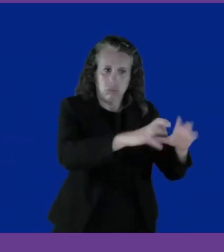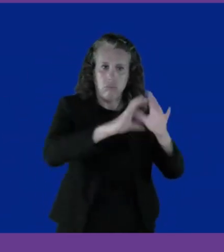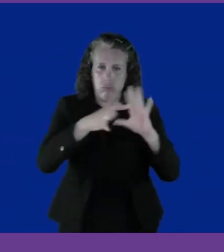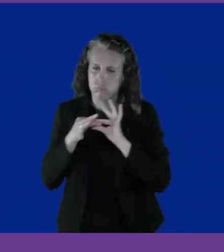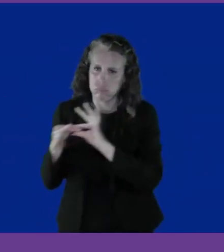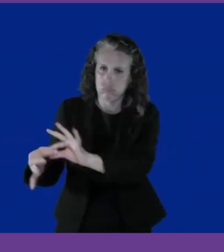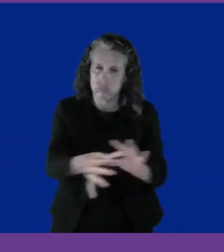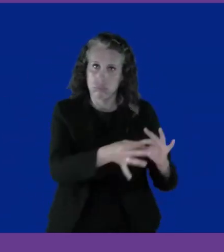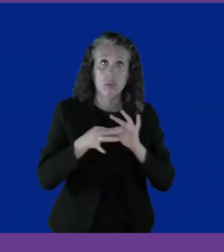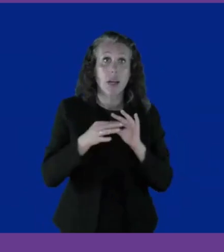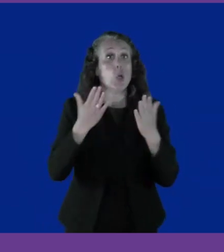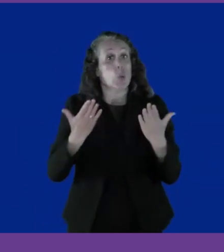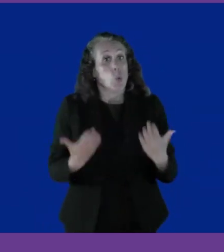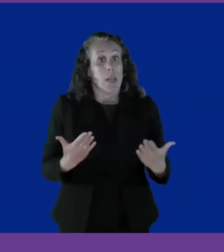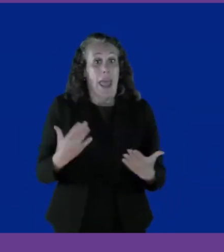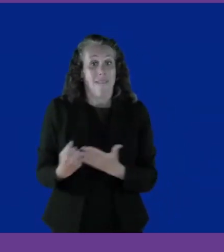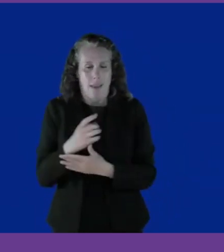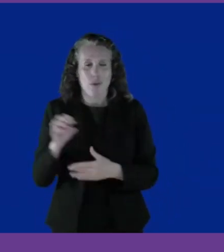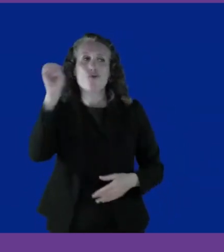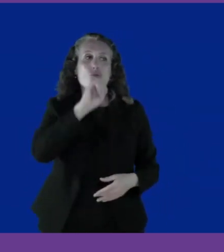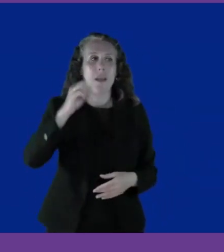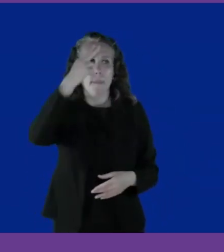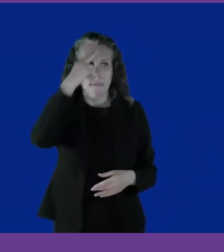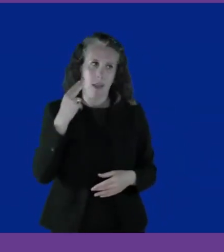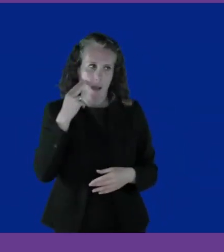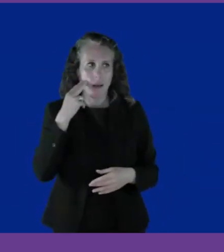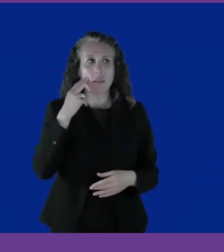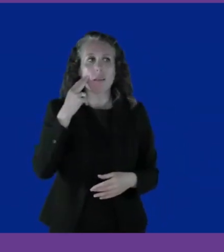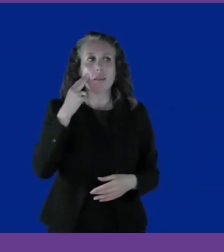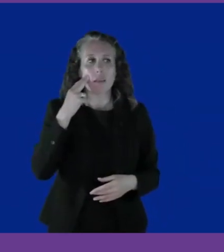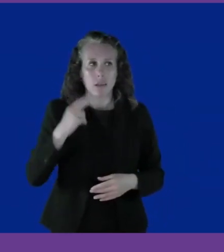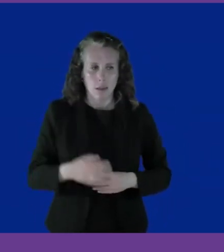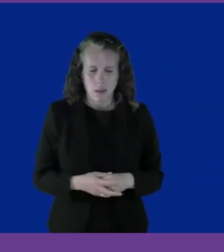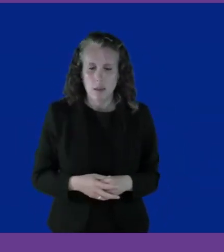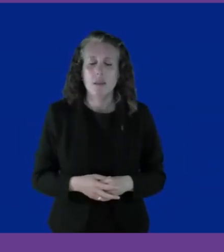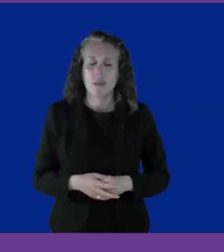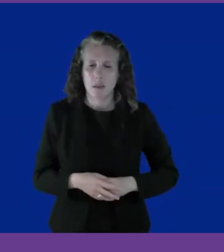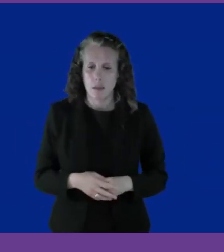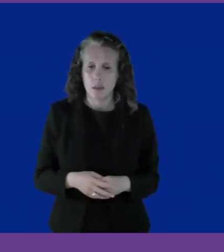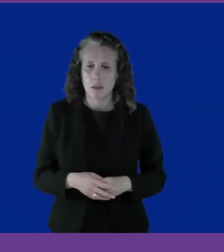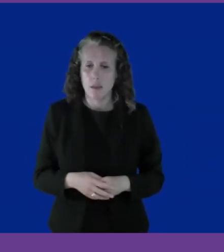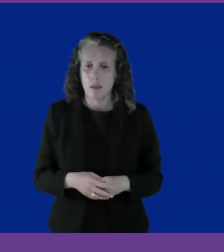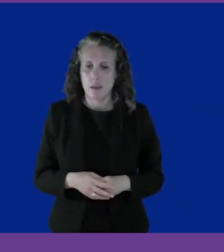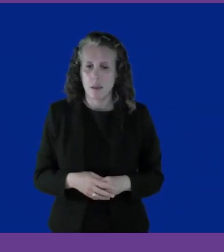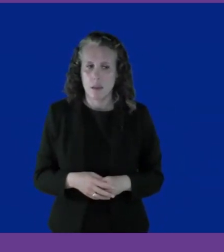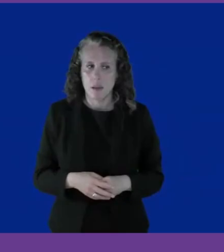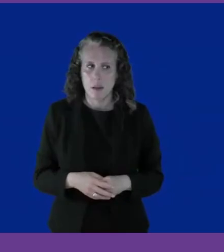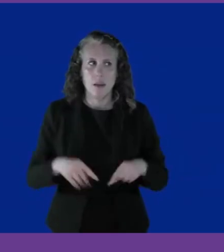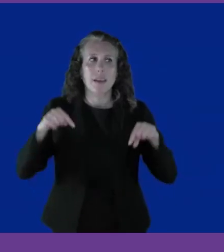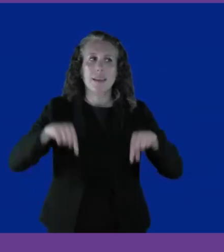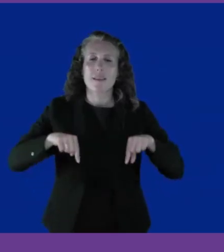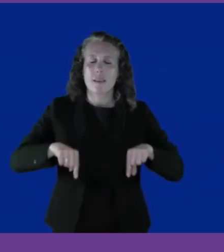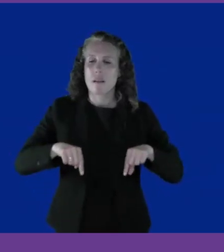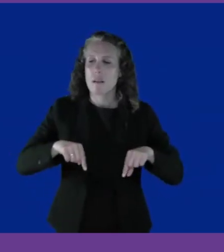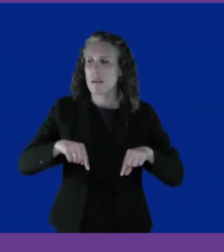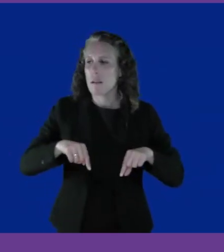collaboration with the European Blind Union and with the H platform. So we have here the Executive